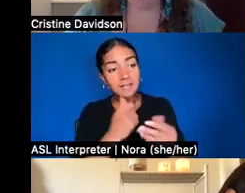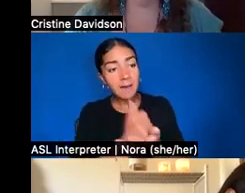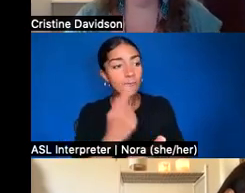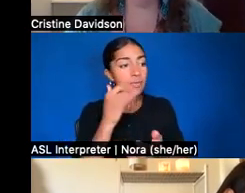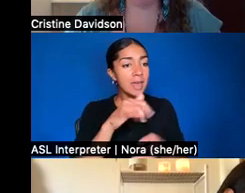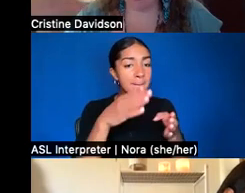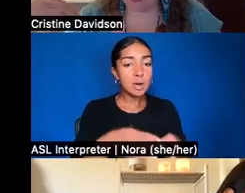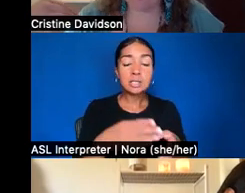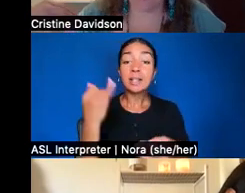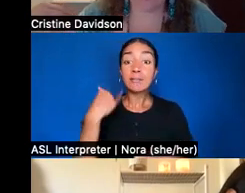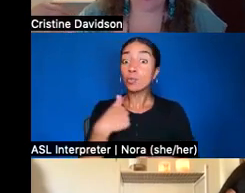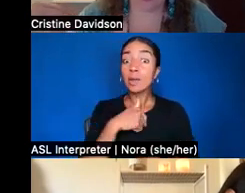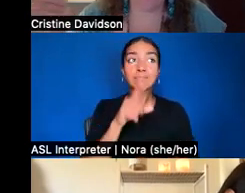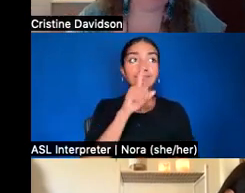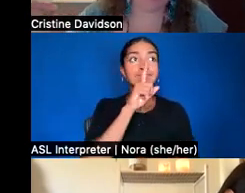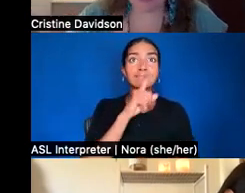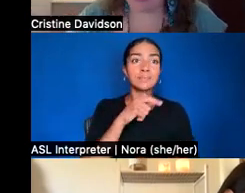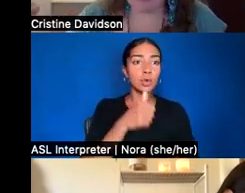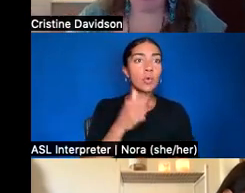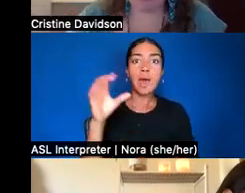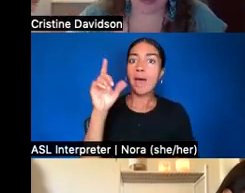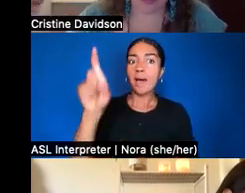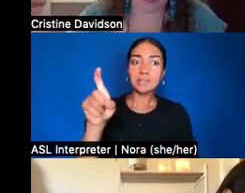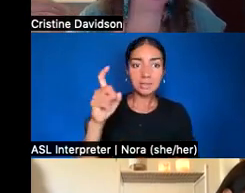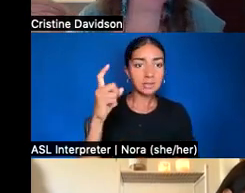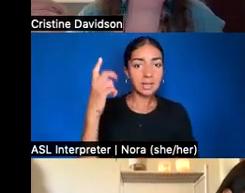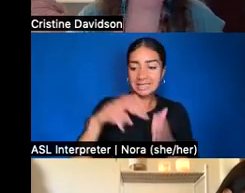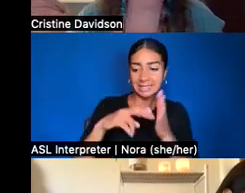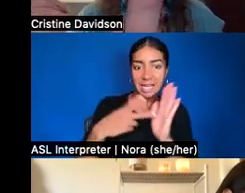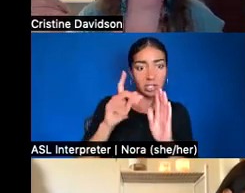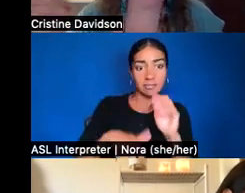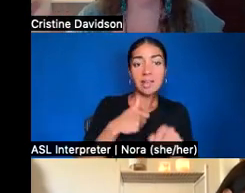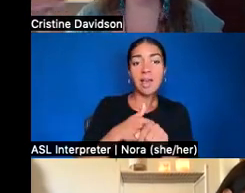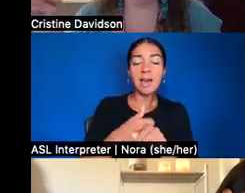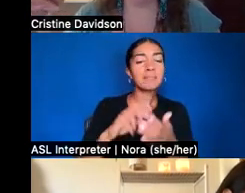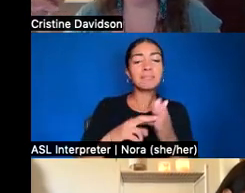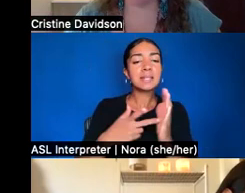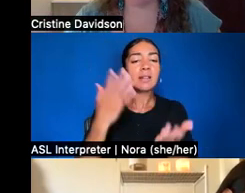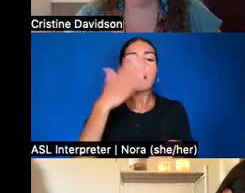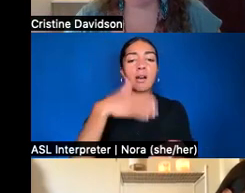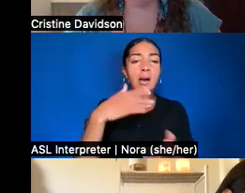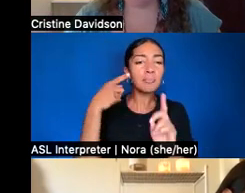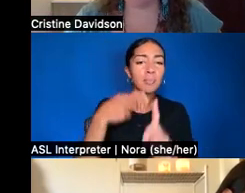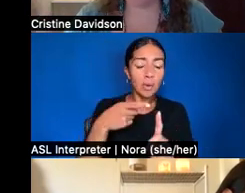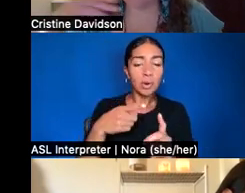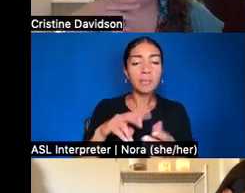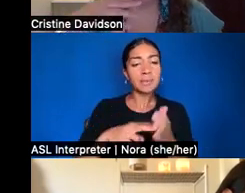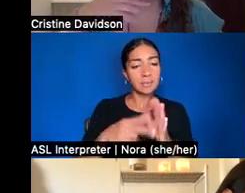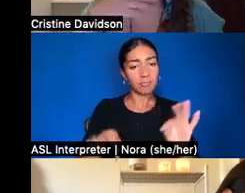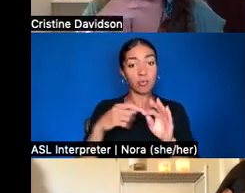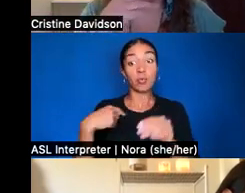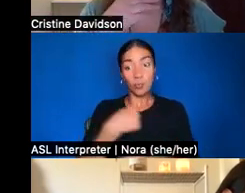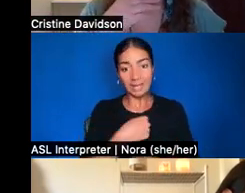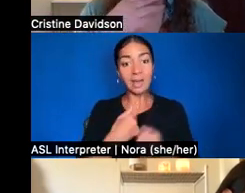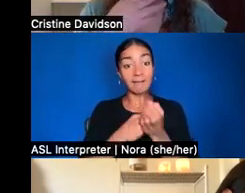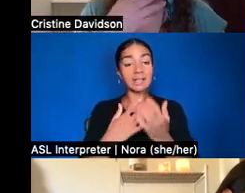ask, and so we have our own clear understanding of what those intake forms are, that kind of thing. Does that make sense?